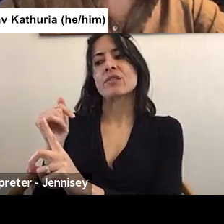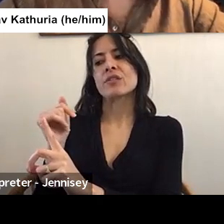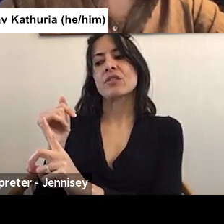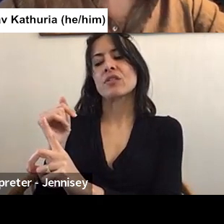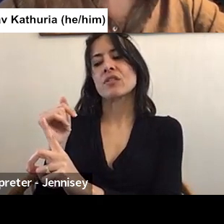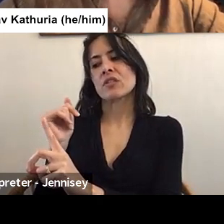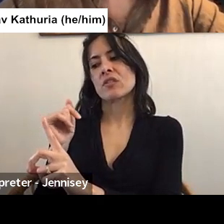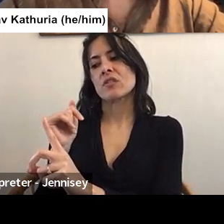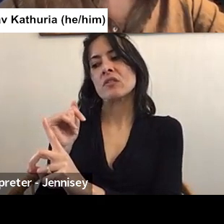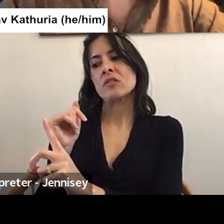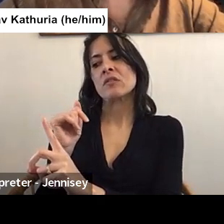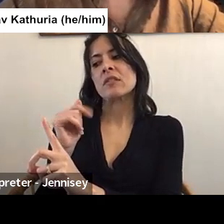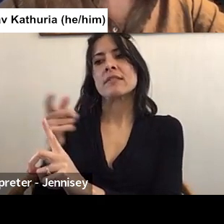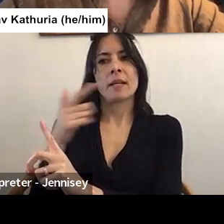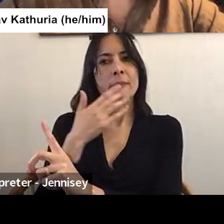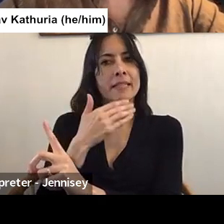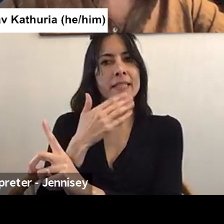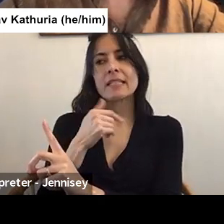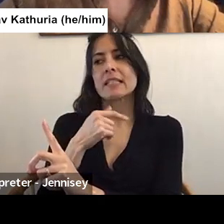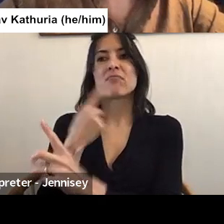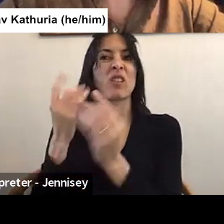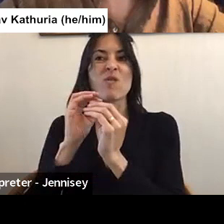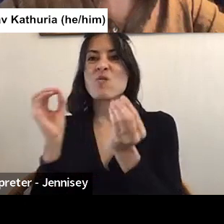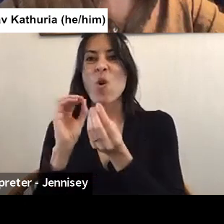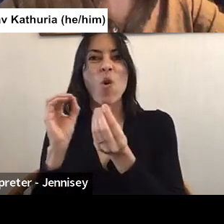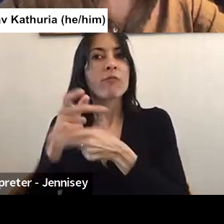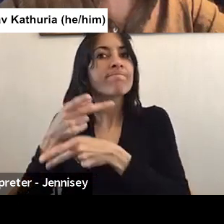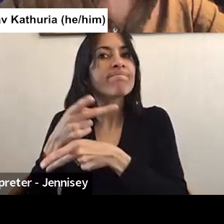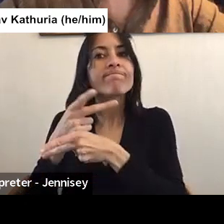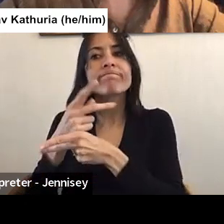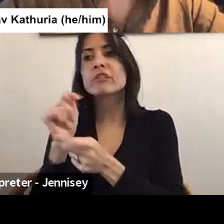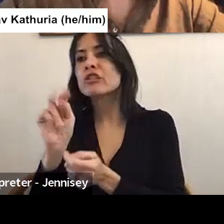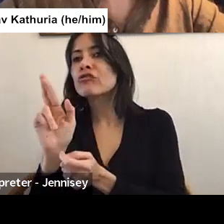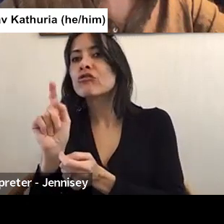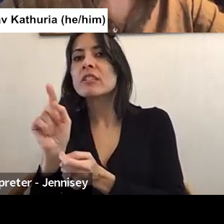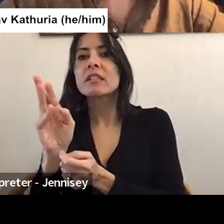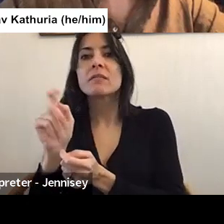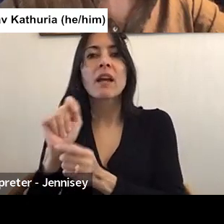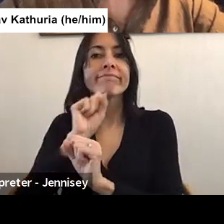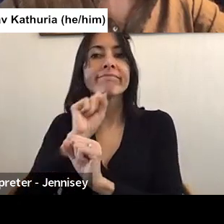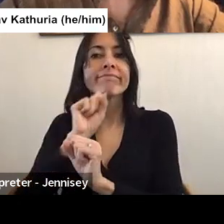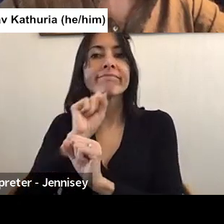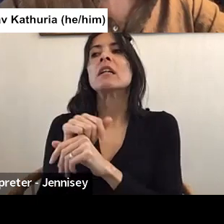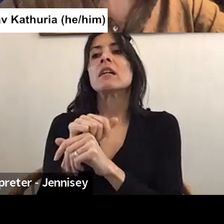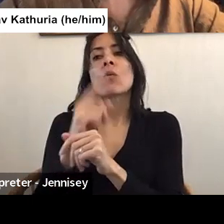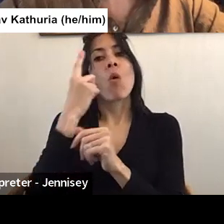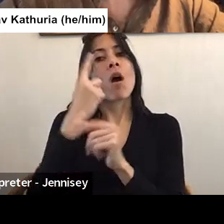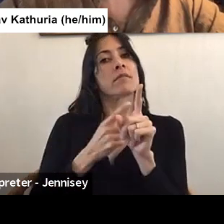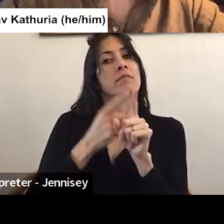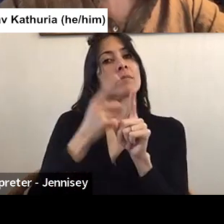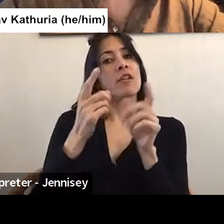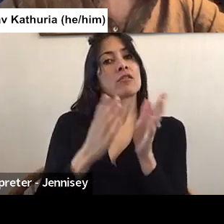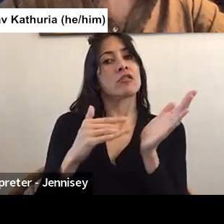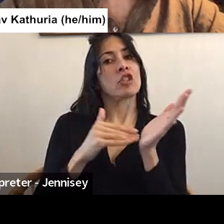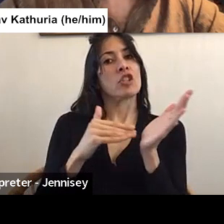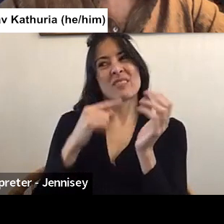he had diabetes, he was getting no treatment for it at all. And he had seen a specialist who told him that he was going to have to